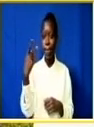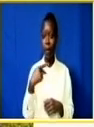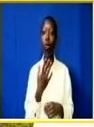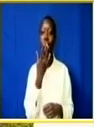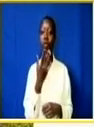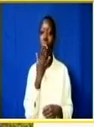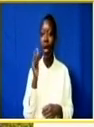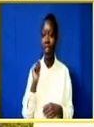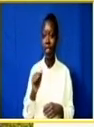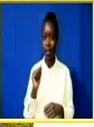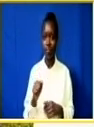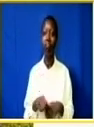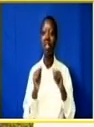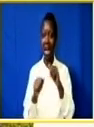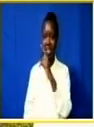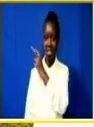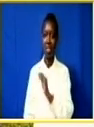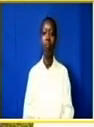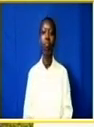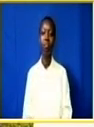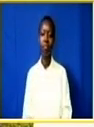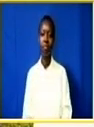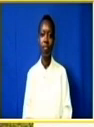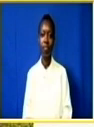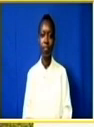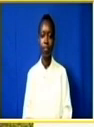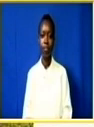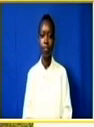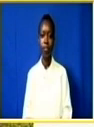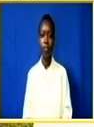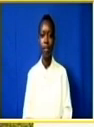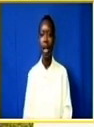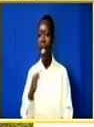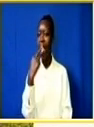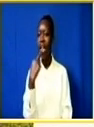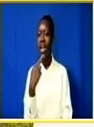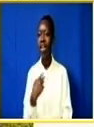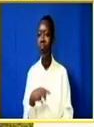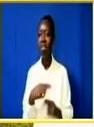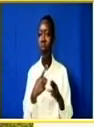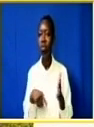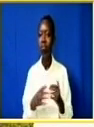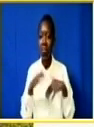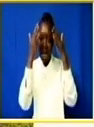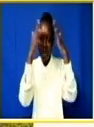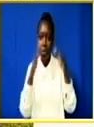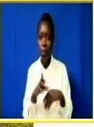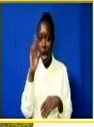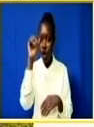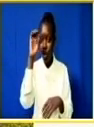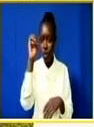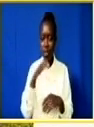Yes. Okay. We mm-hmm. learn something every day. Yeah, sure. Yes, we do. So what about the red ones? I don't know. That's rose flower. Could